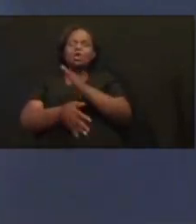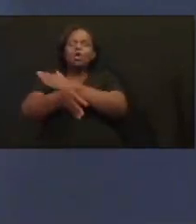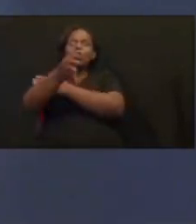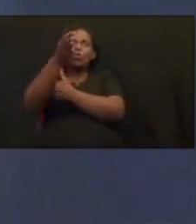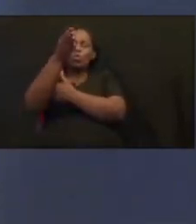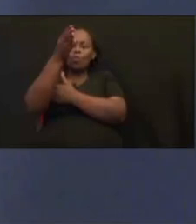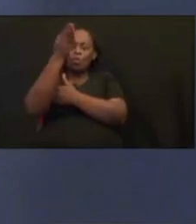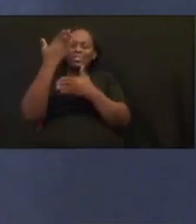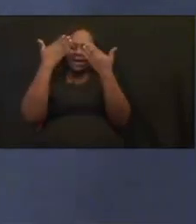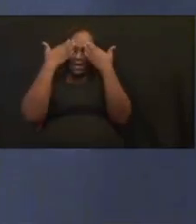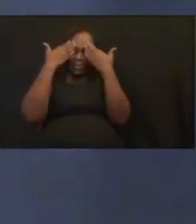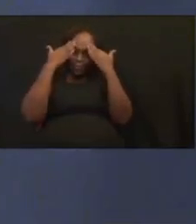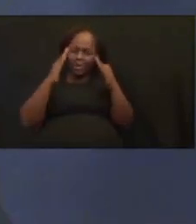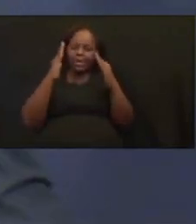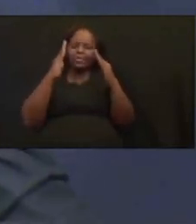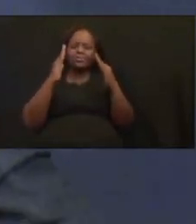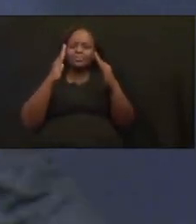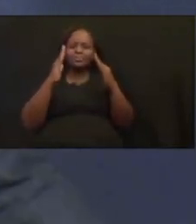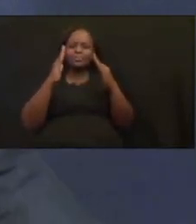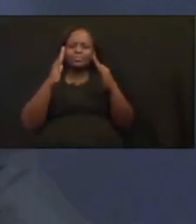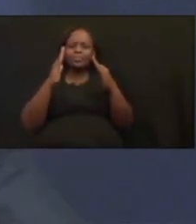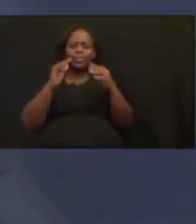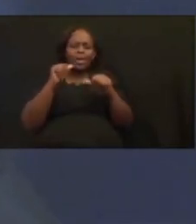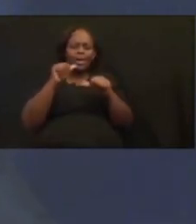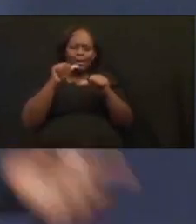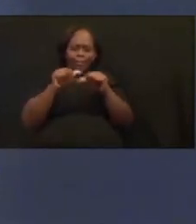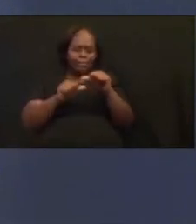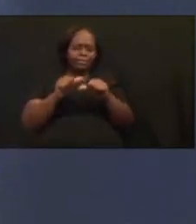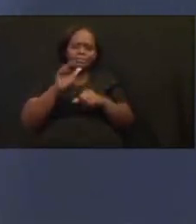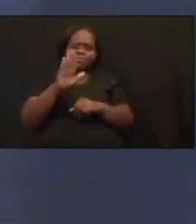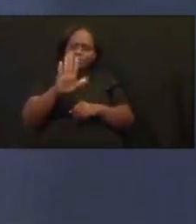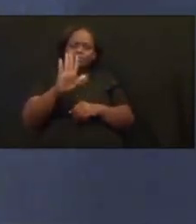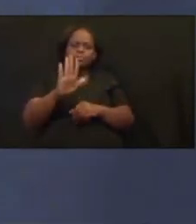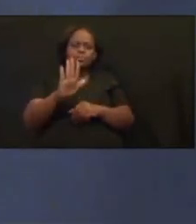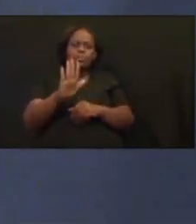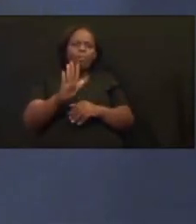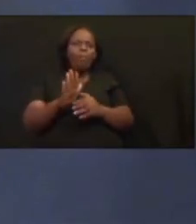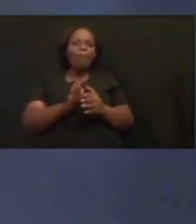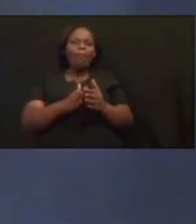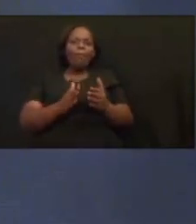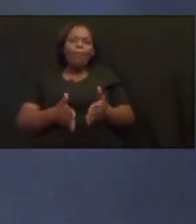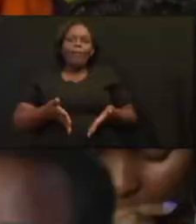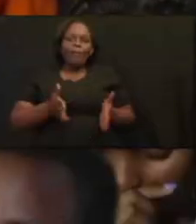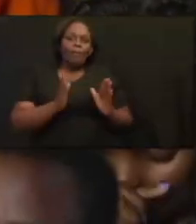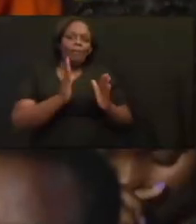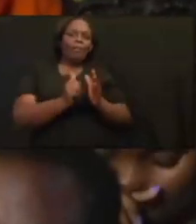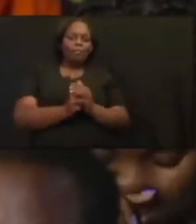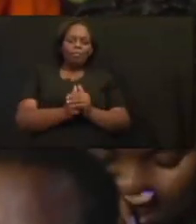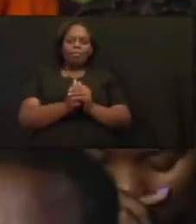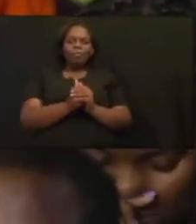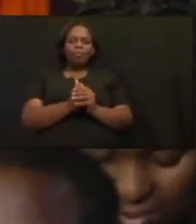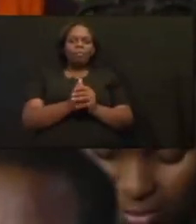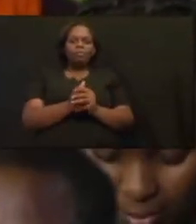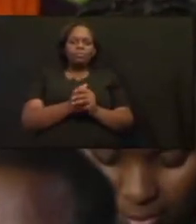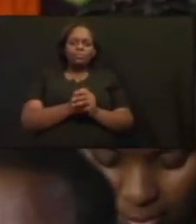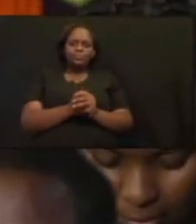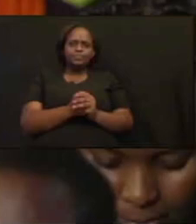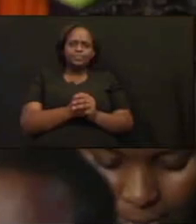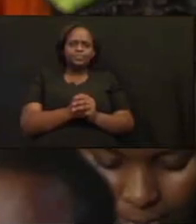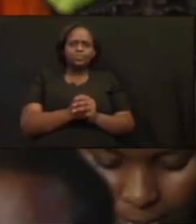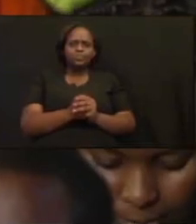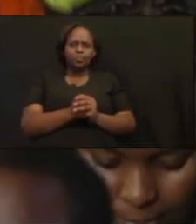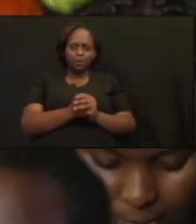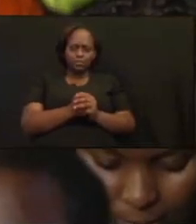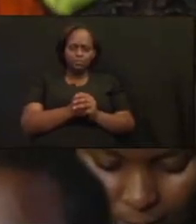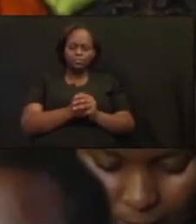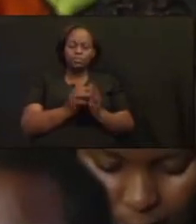biological story that framed your physical arrival. Sent from God. He said, when I sent